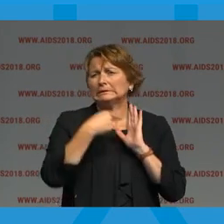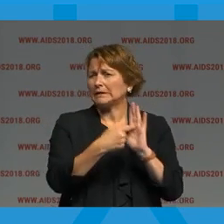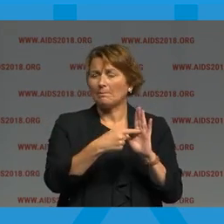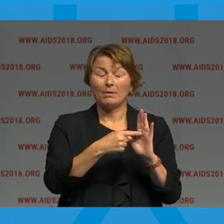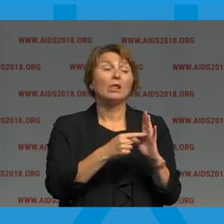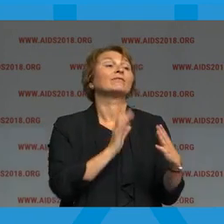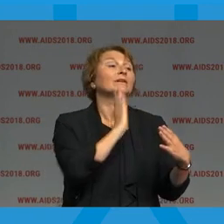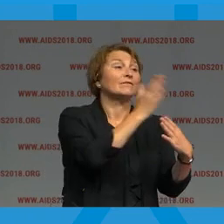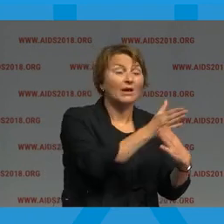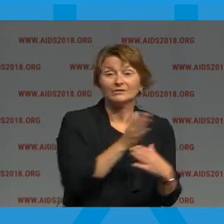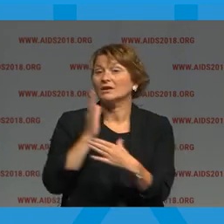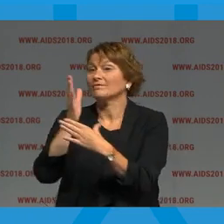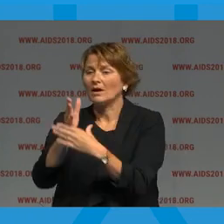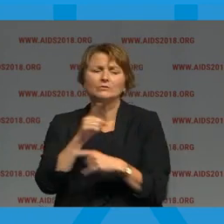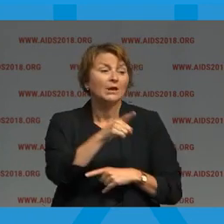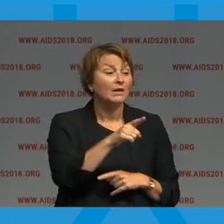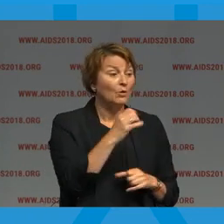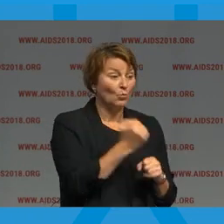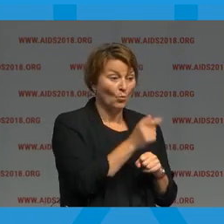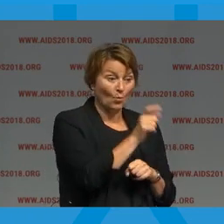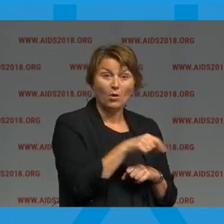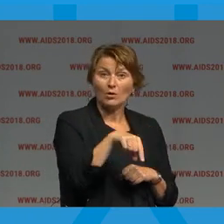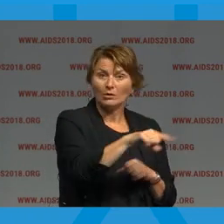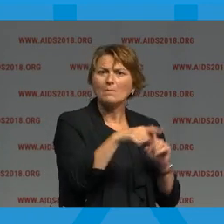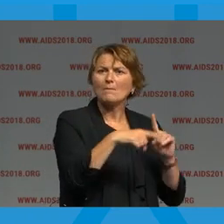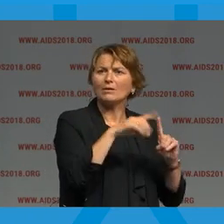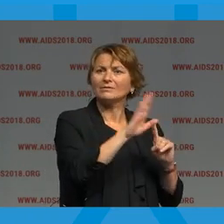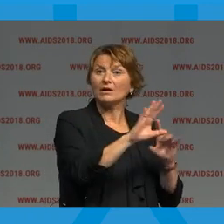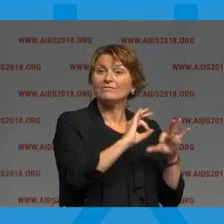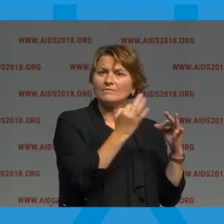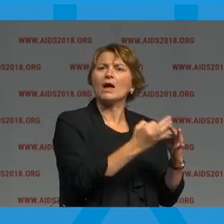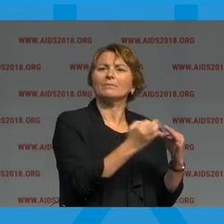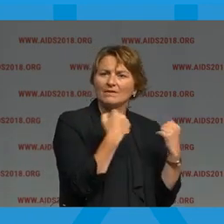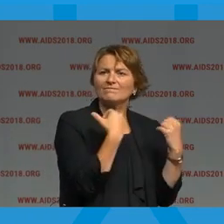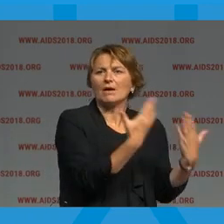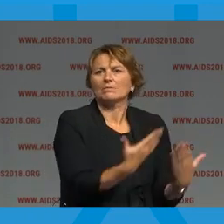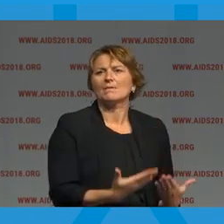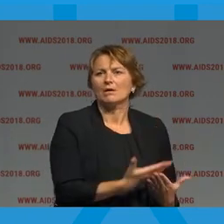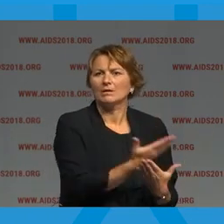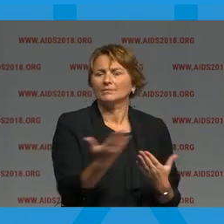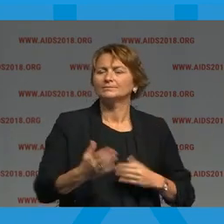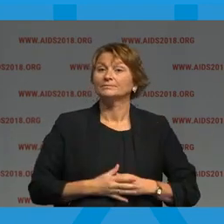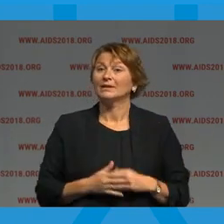to our employees and dependents. We have watched the emergence